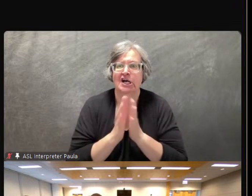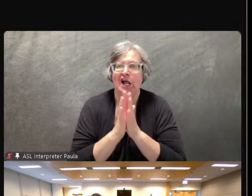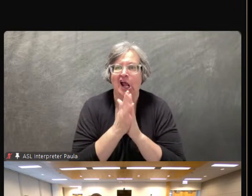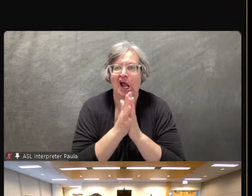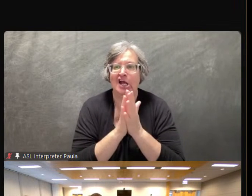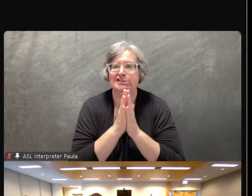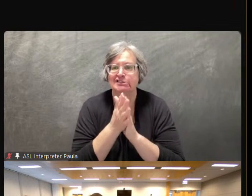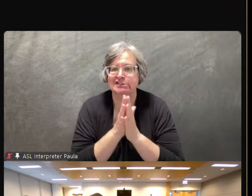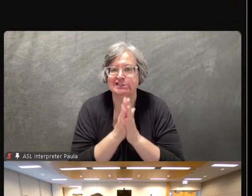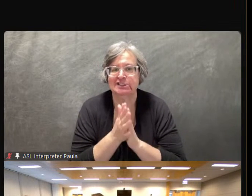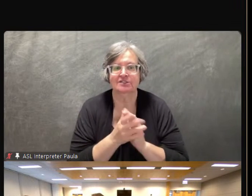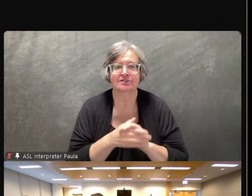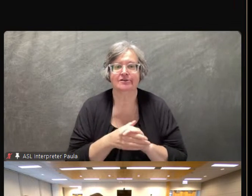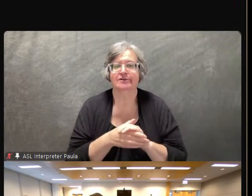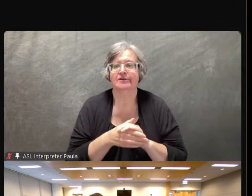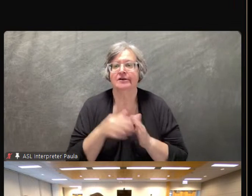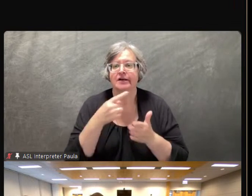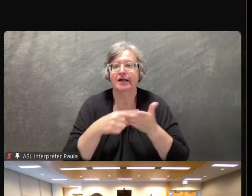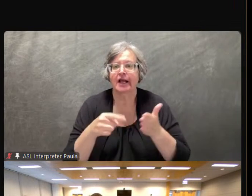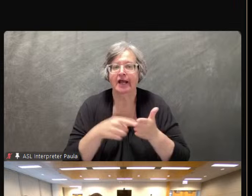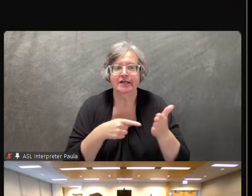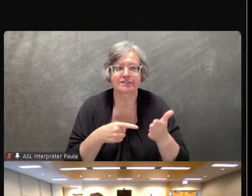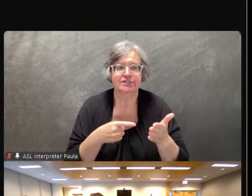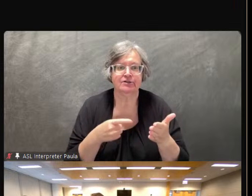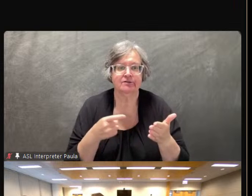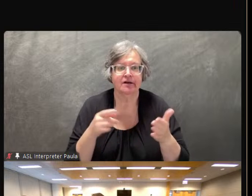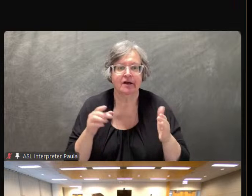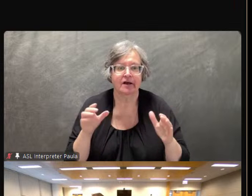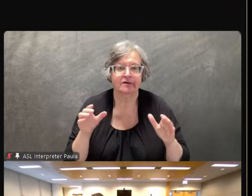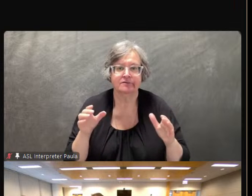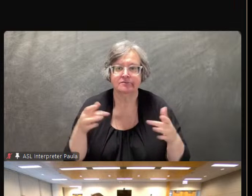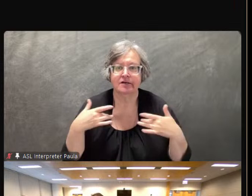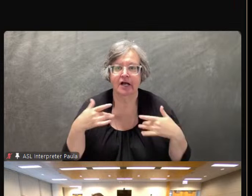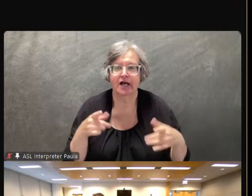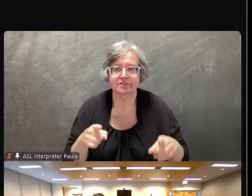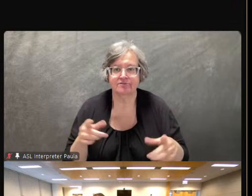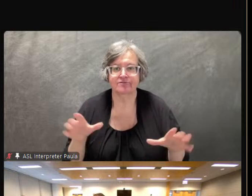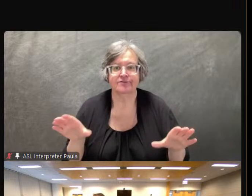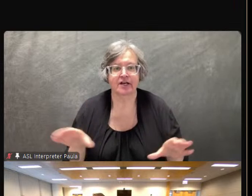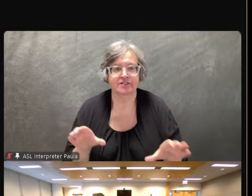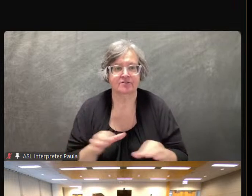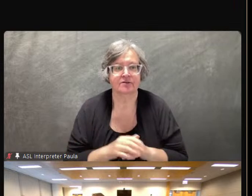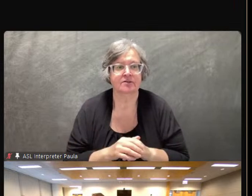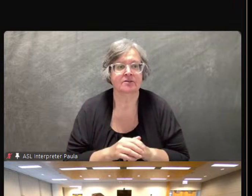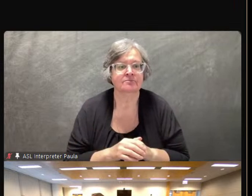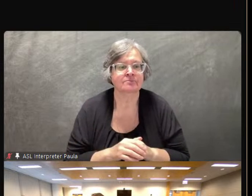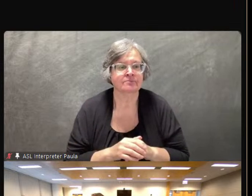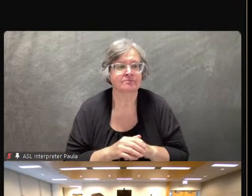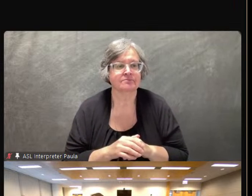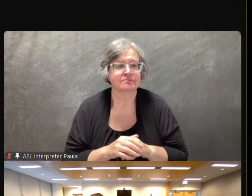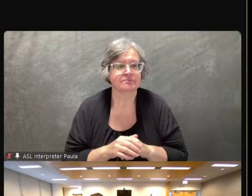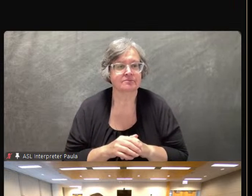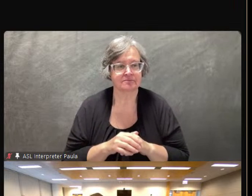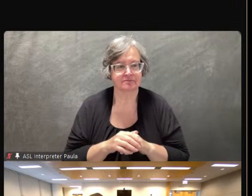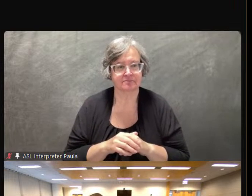lots of activities canceled, about $35 billion economic impact.